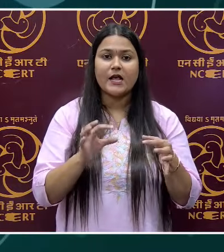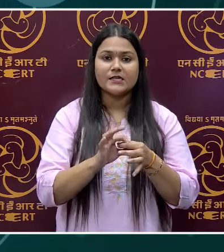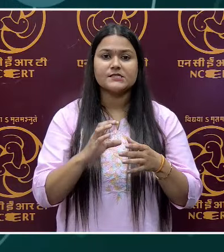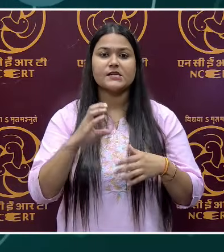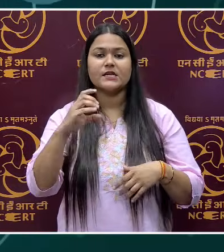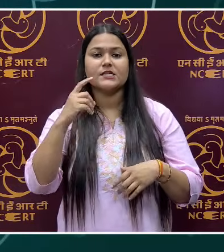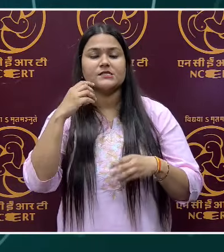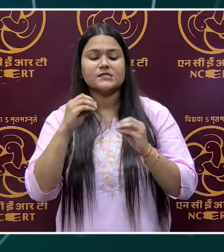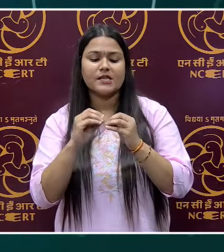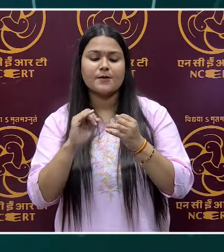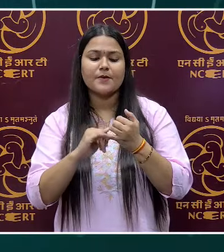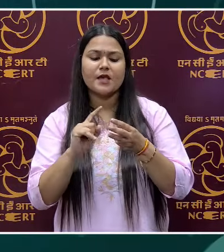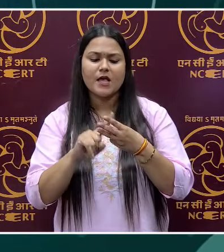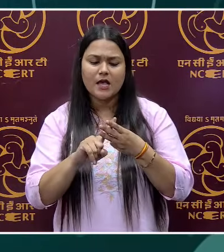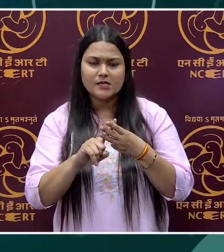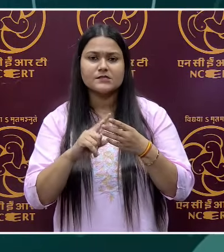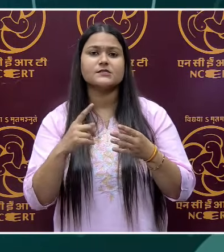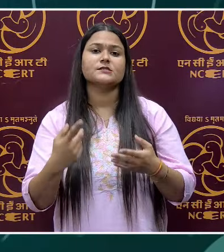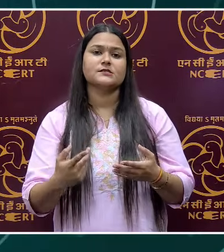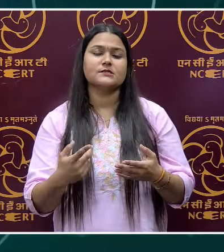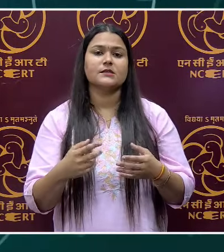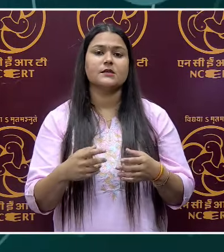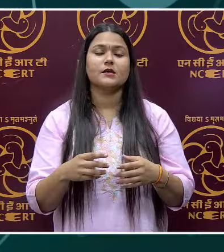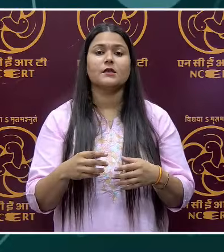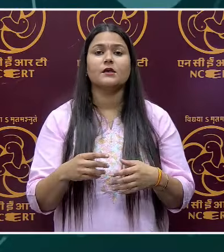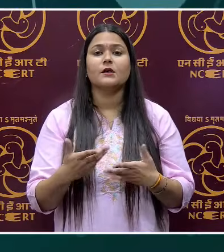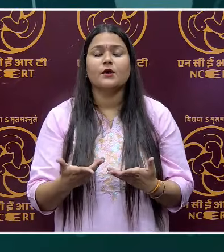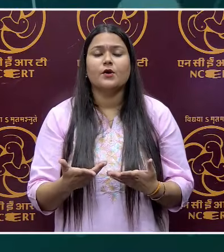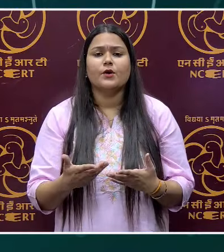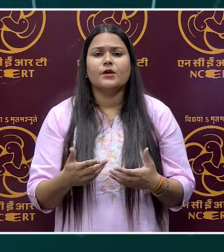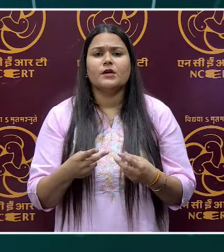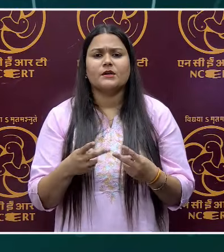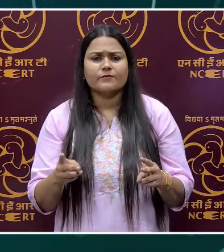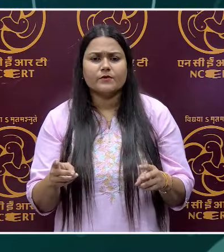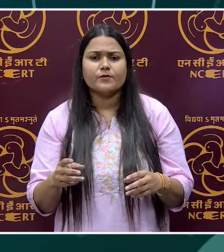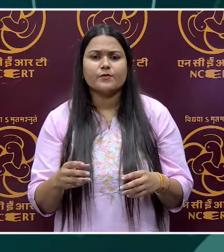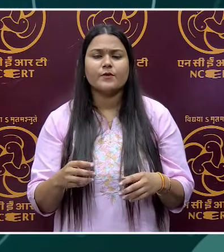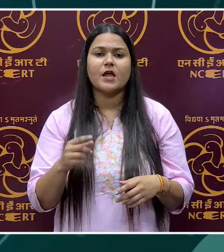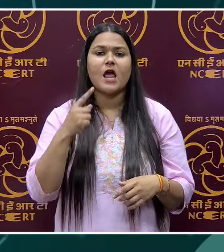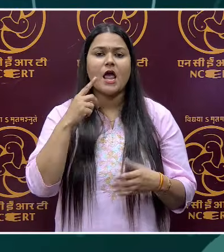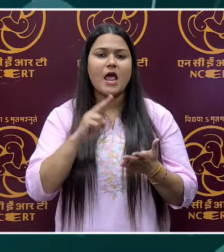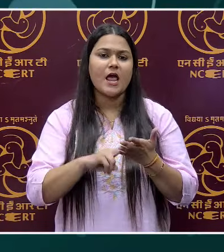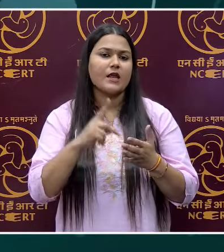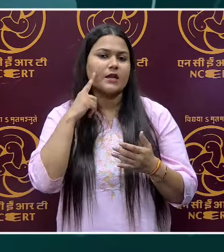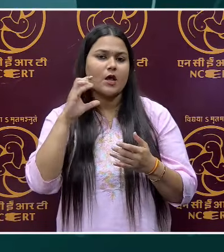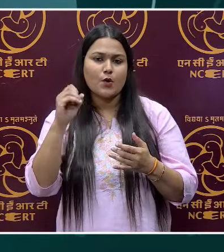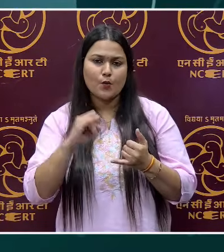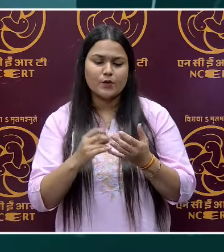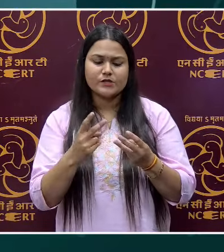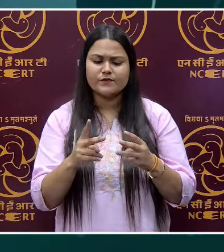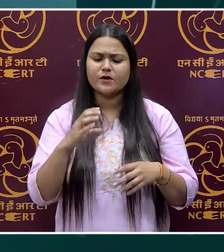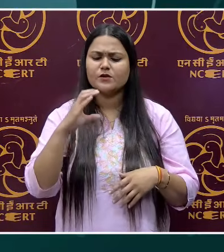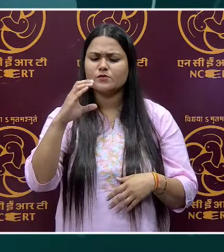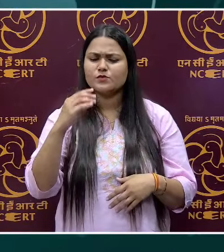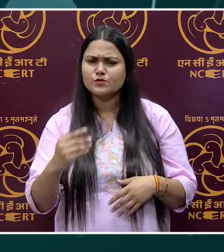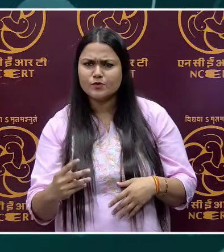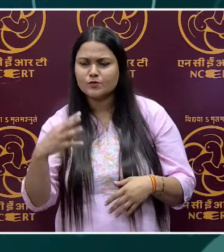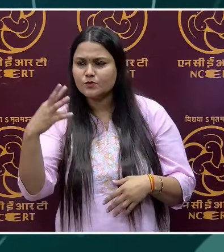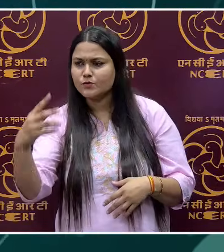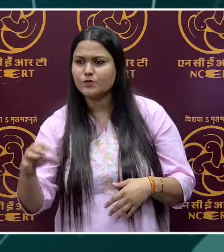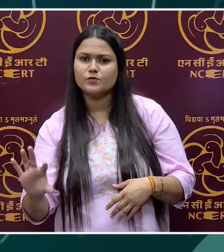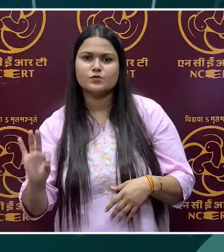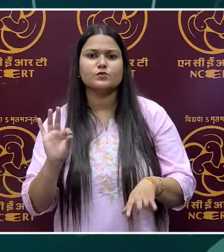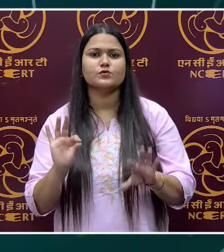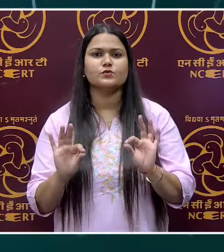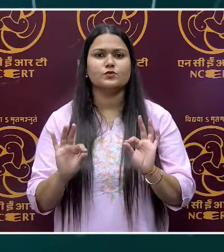NIOS, 36 state boards and UT boards. Later then we will come down a little, focus areas